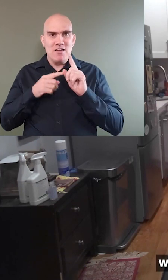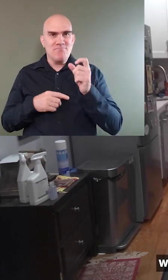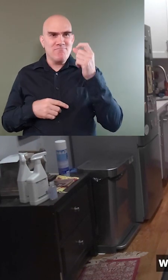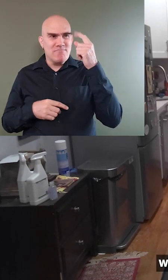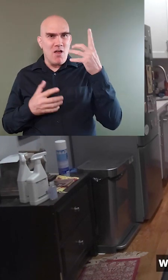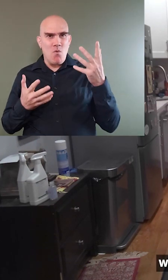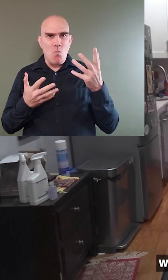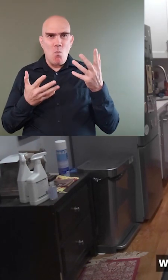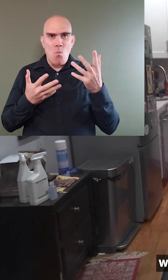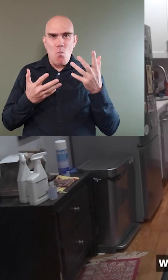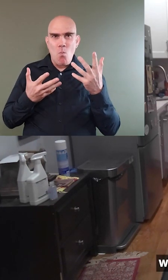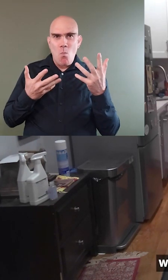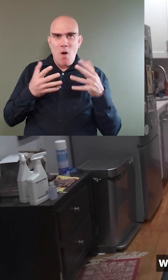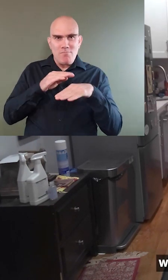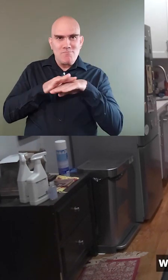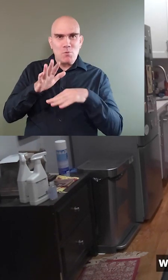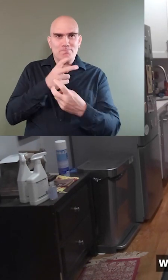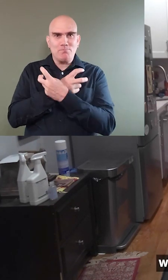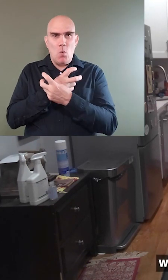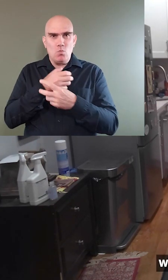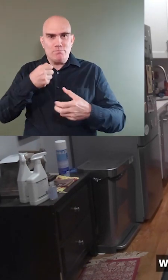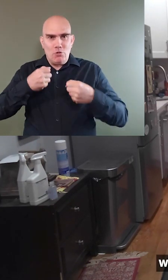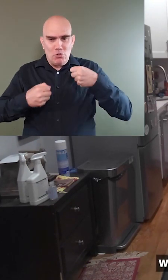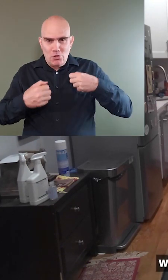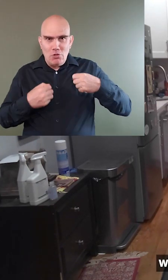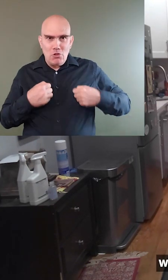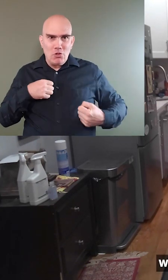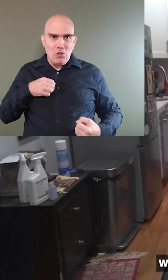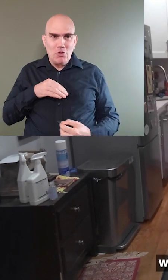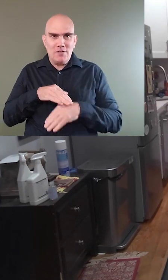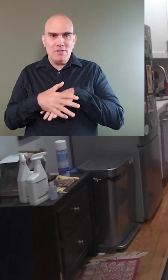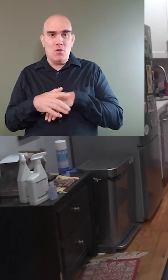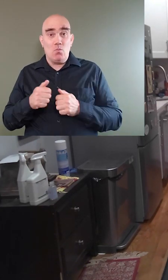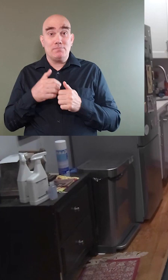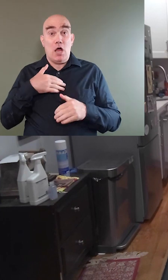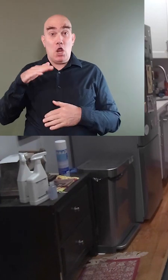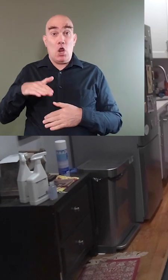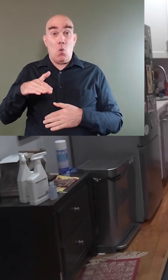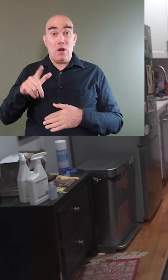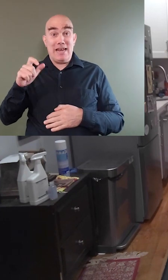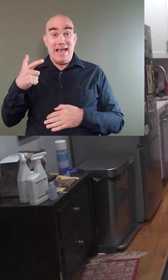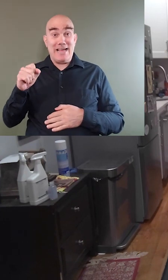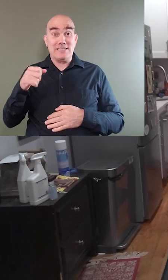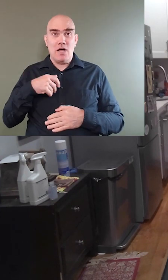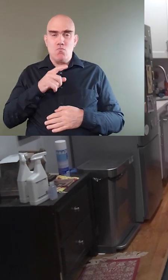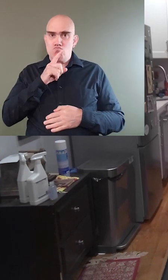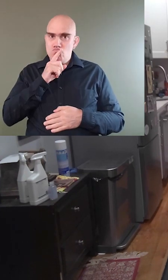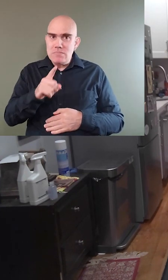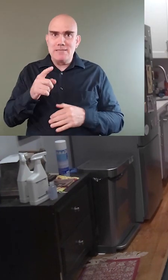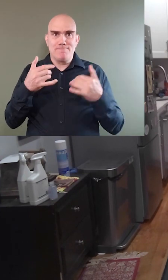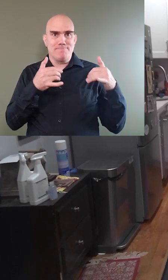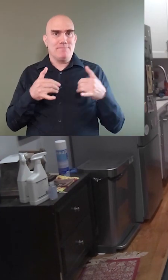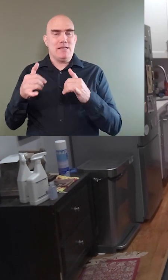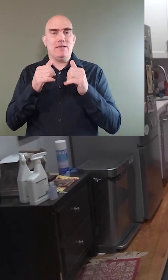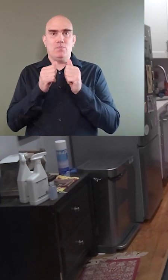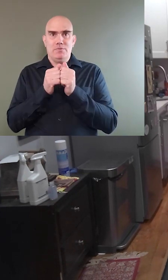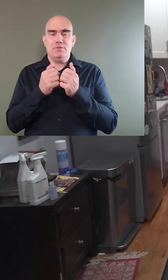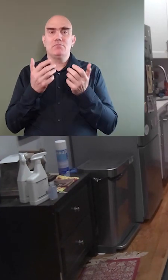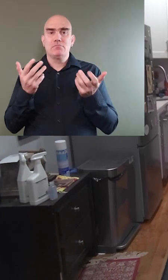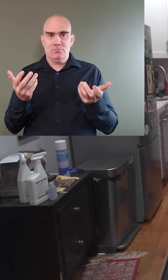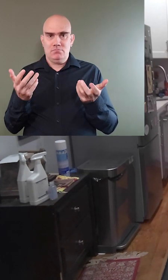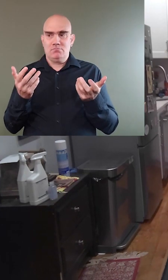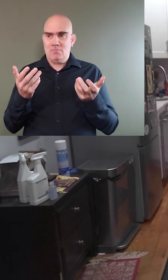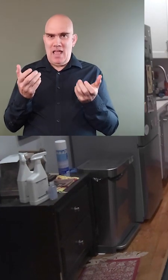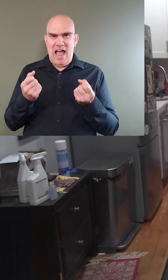understand what pulls on those bones. With my lower legs, I really